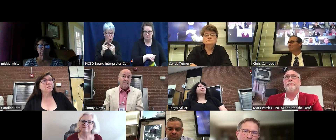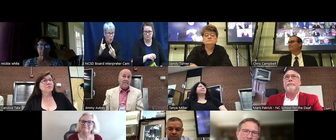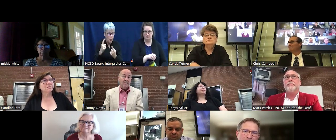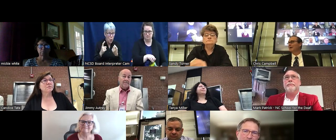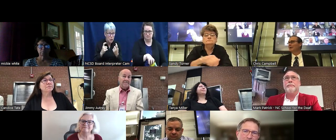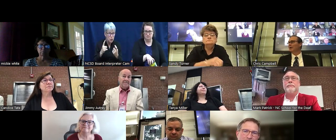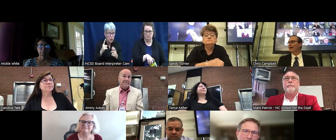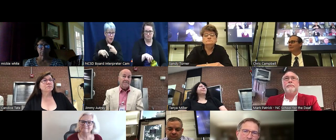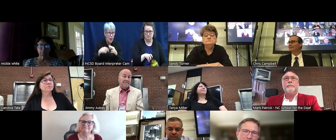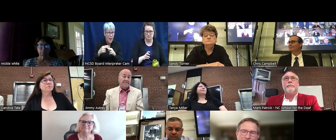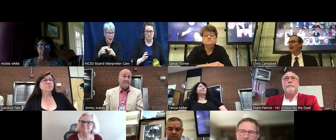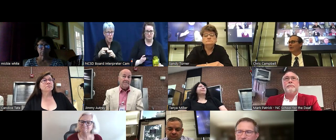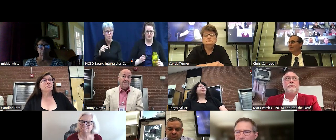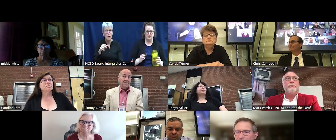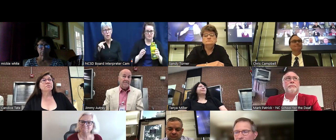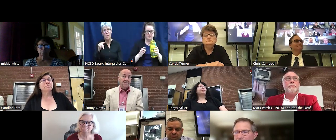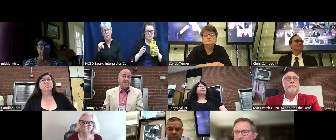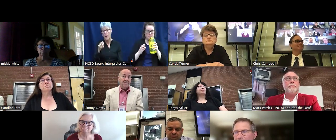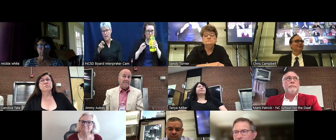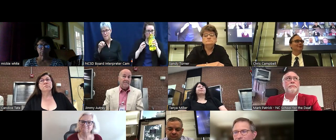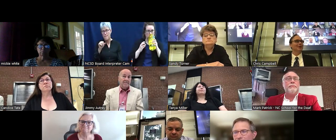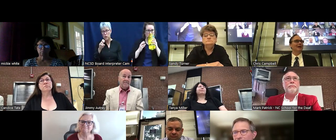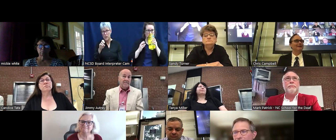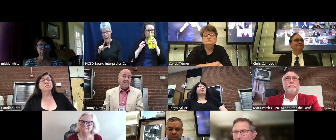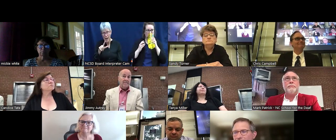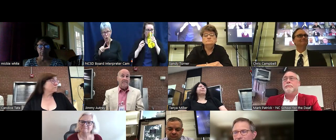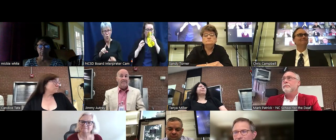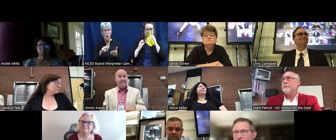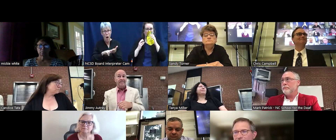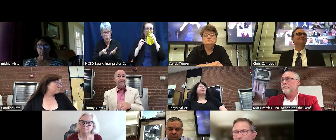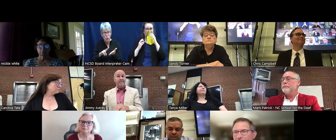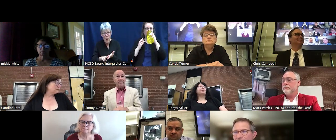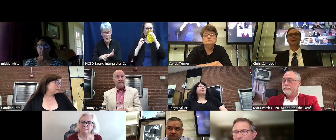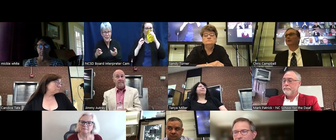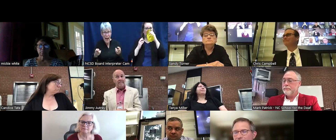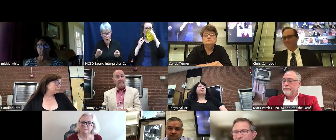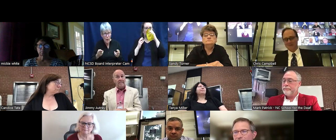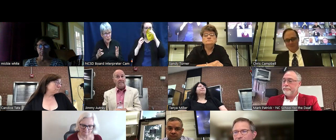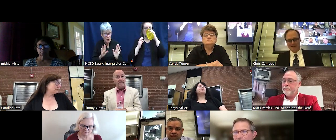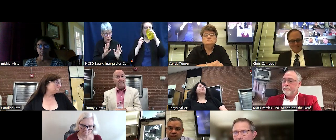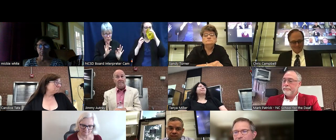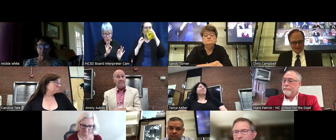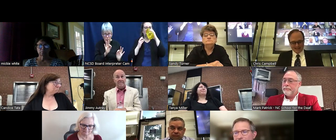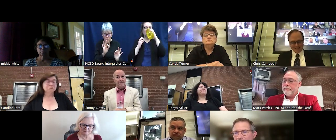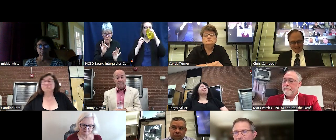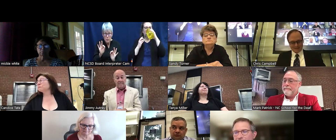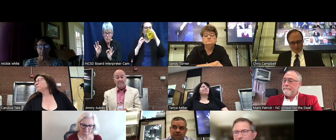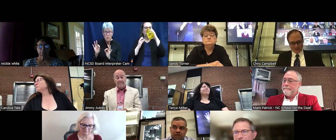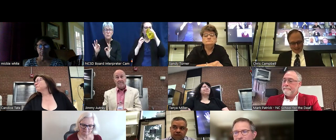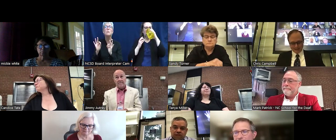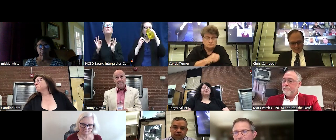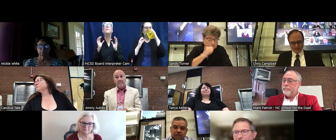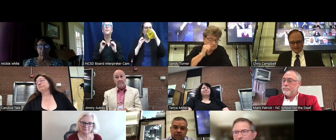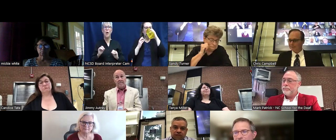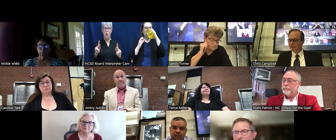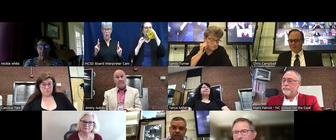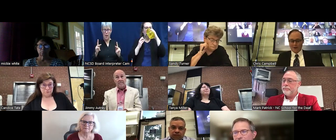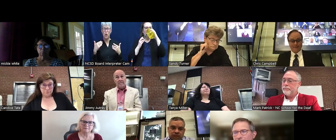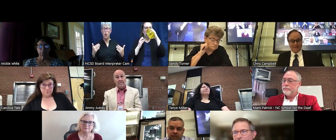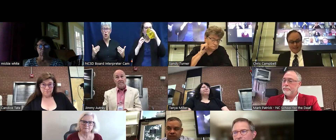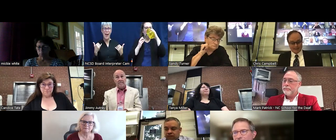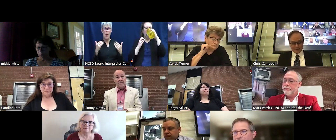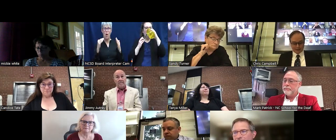personnel, contracts, hiring? Feel good about it? Good. Okay. So then let's move